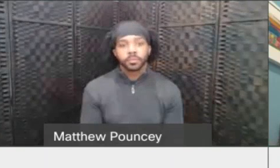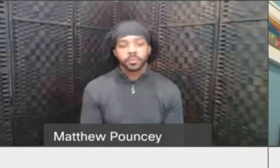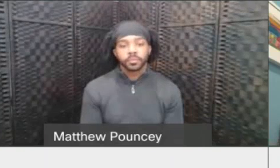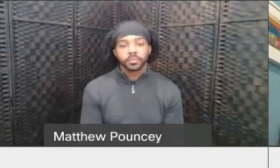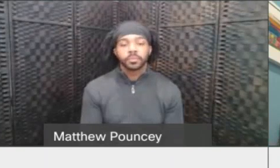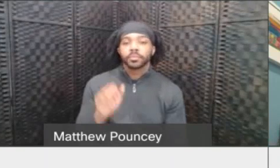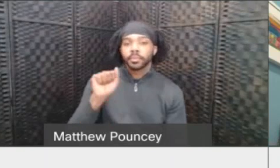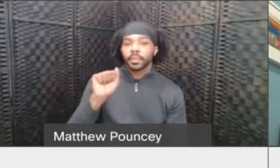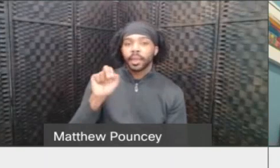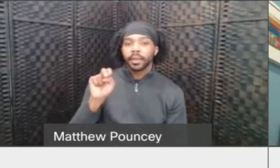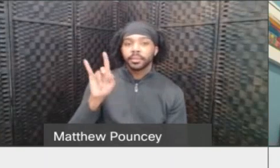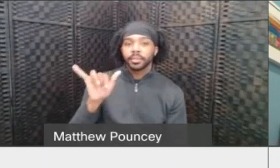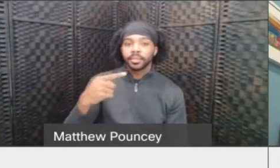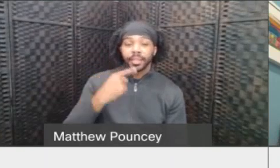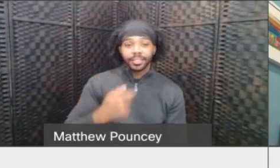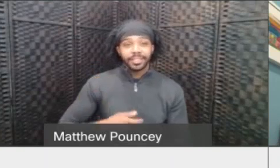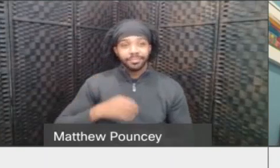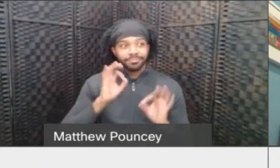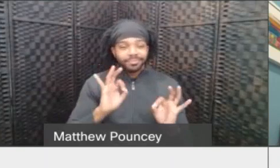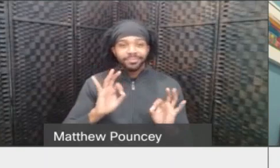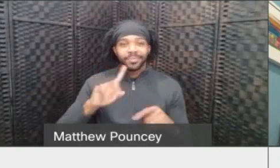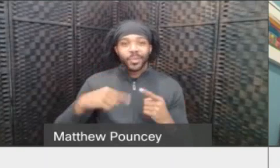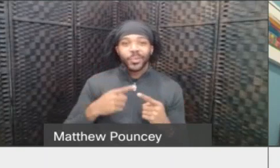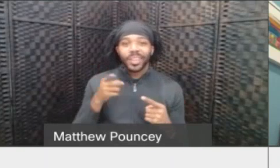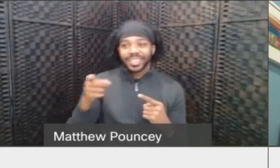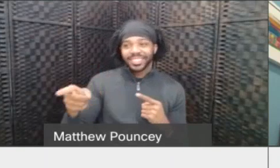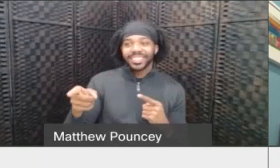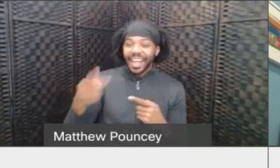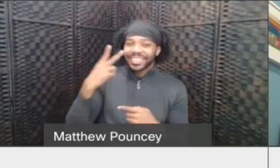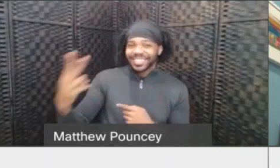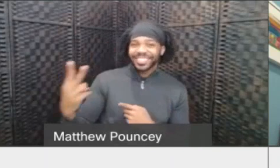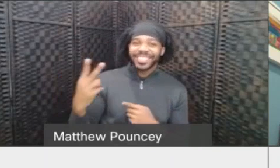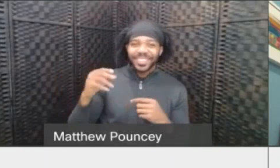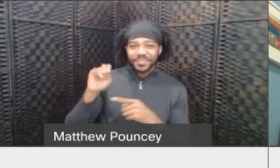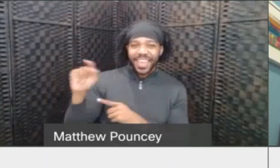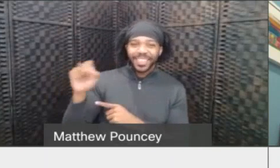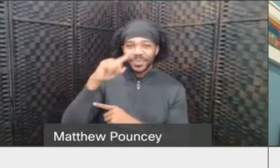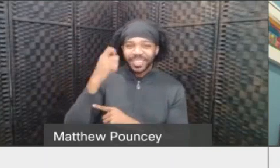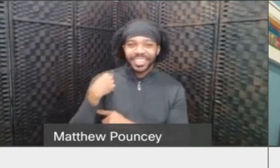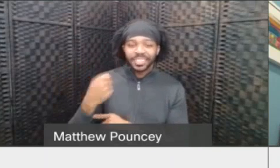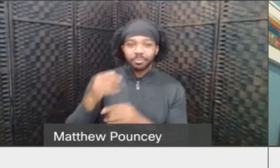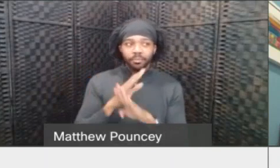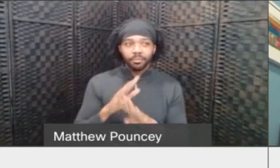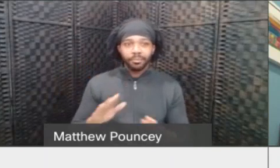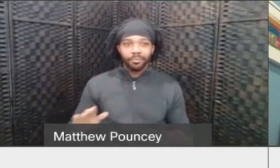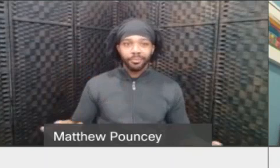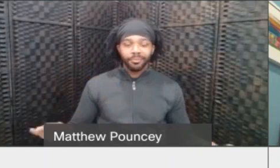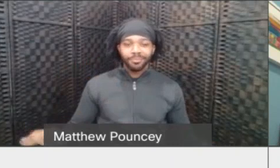It's helpful that I can see Matthew because when he's not saying anything, I realize that I am still